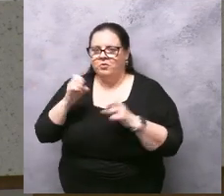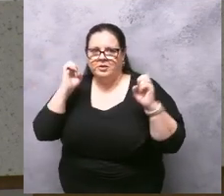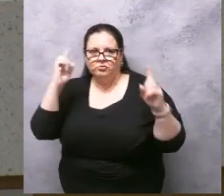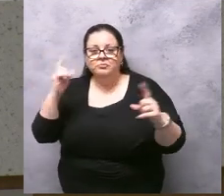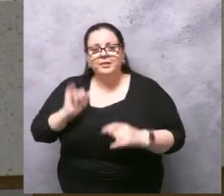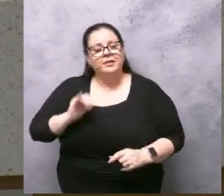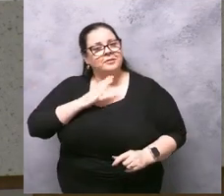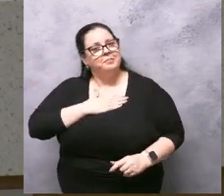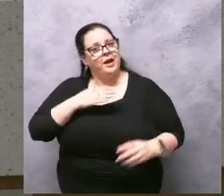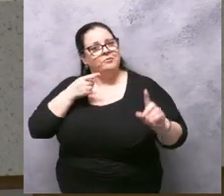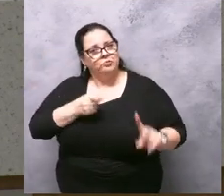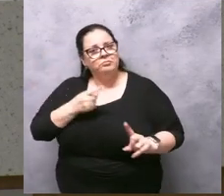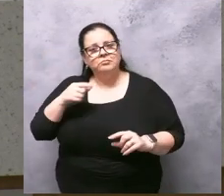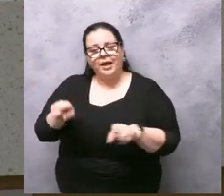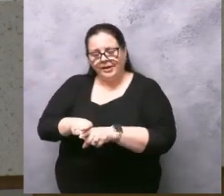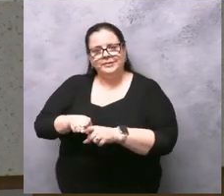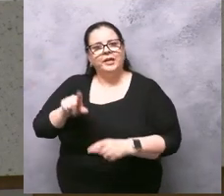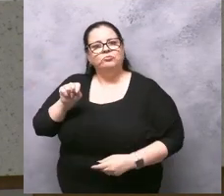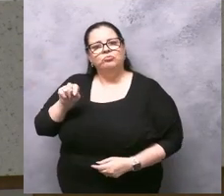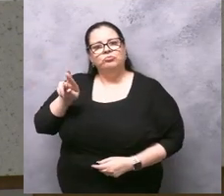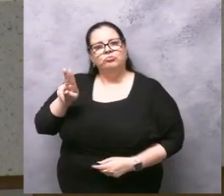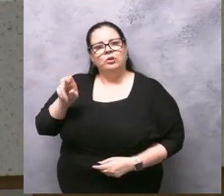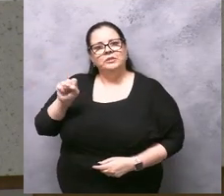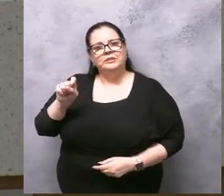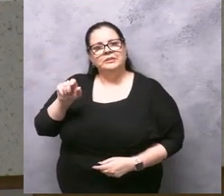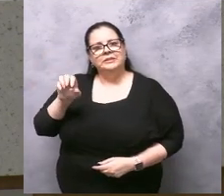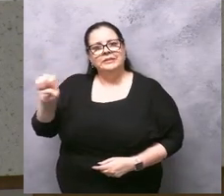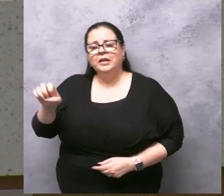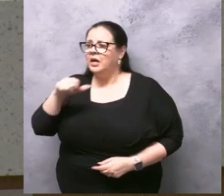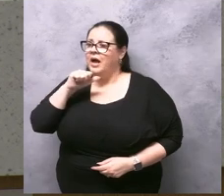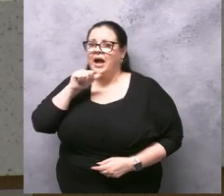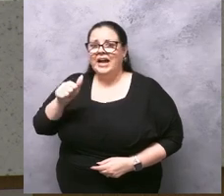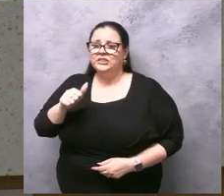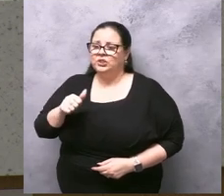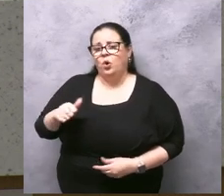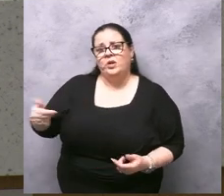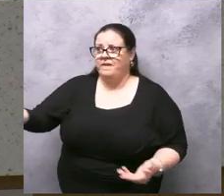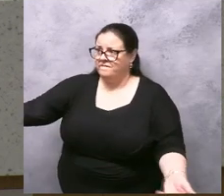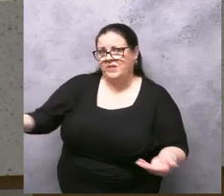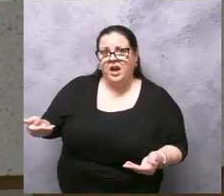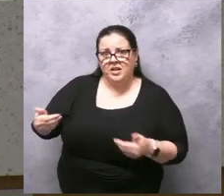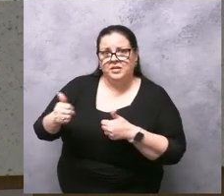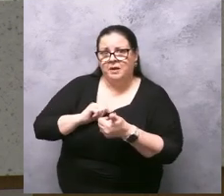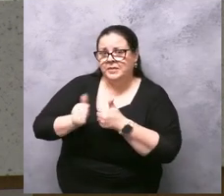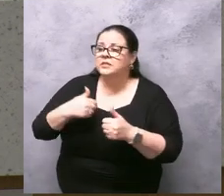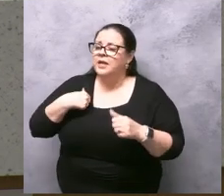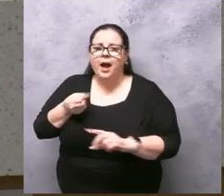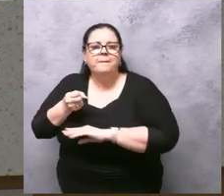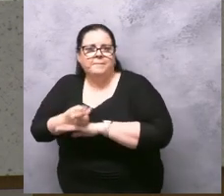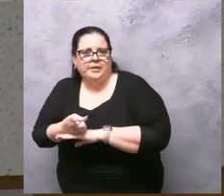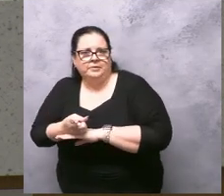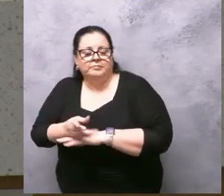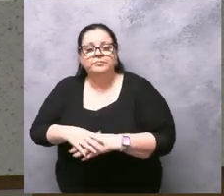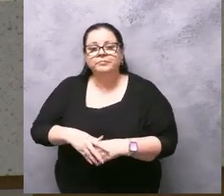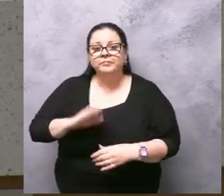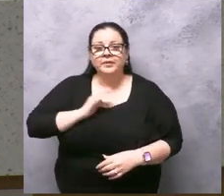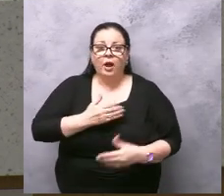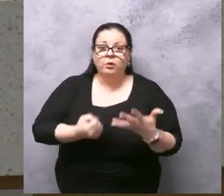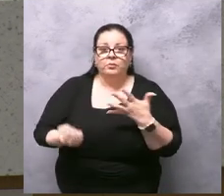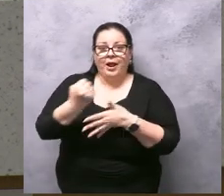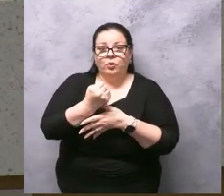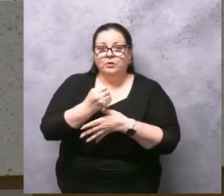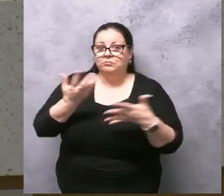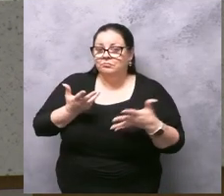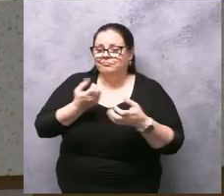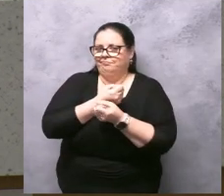that is my focus as a CFISD trustee. I don't fight competition, I beat it. To do this, our first priority, of course, is always